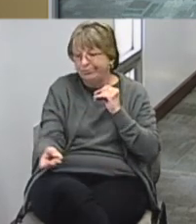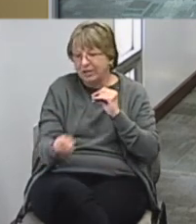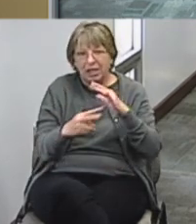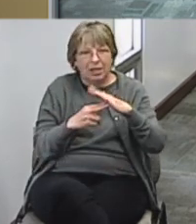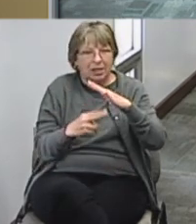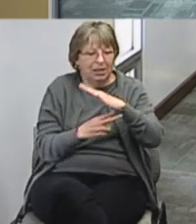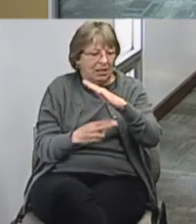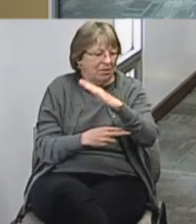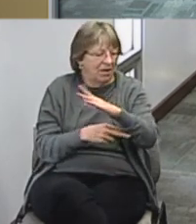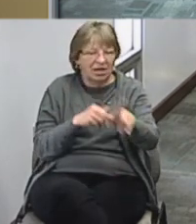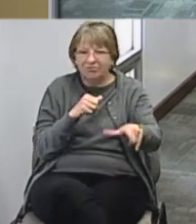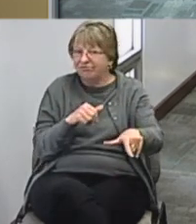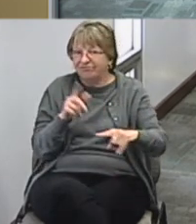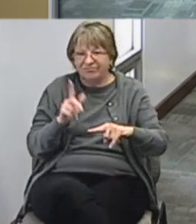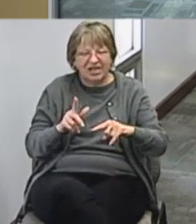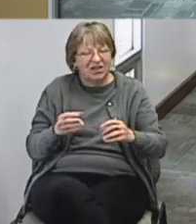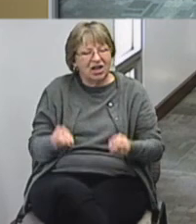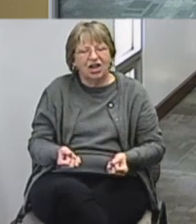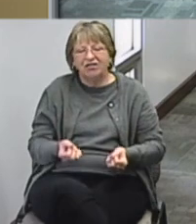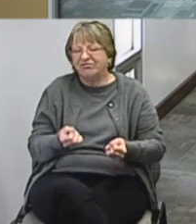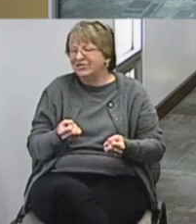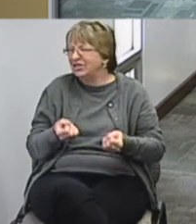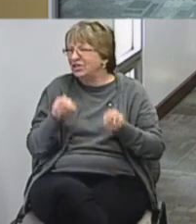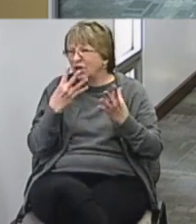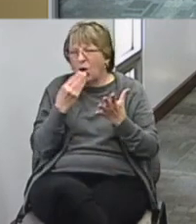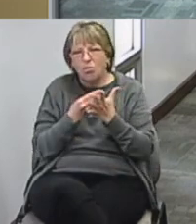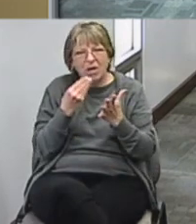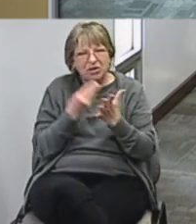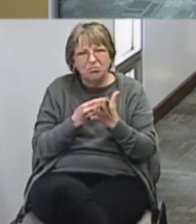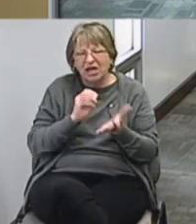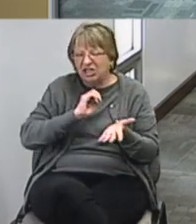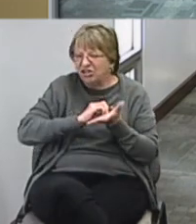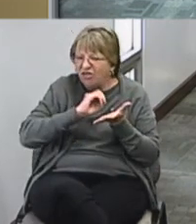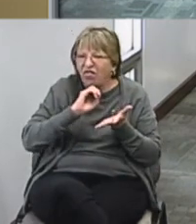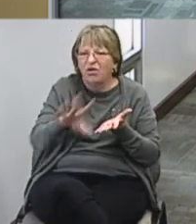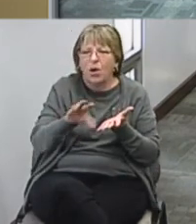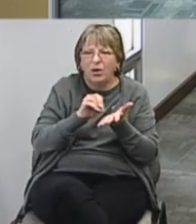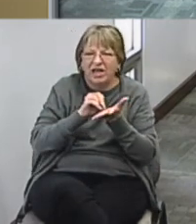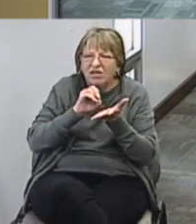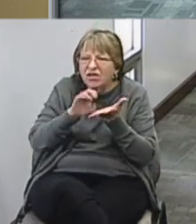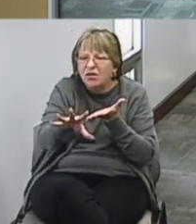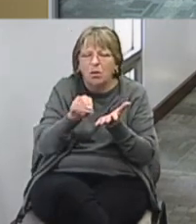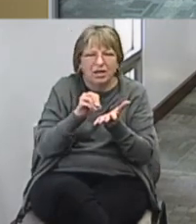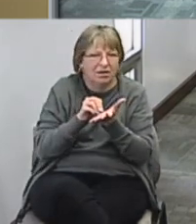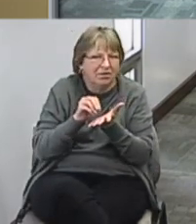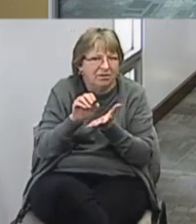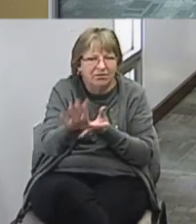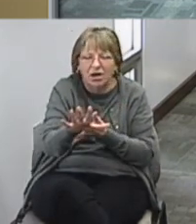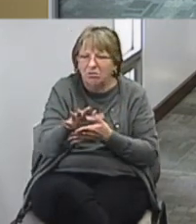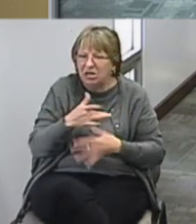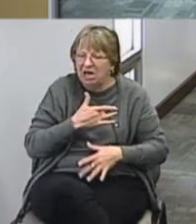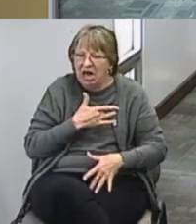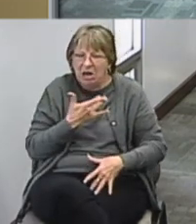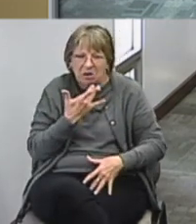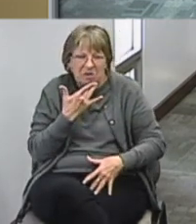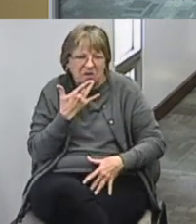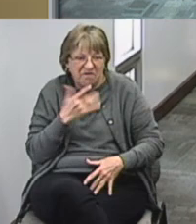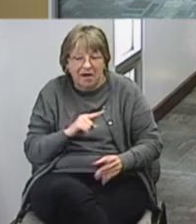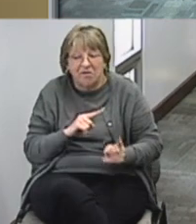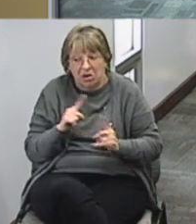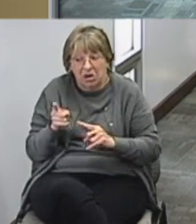more in maintenance than we would ever pay for that realignment or whatever we're going to do. I would be in favor of going for